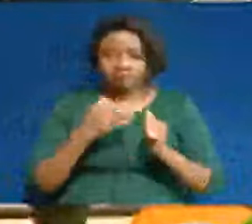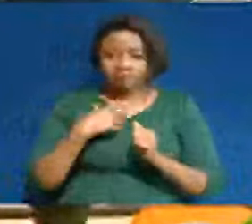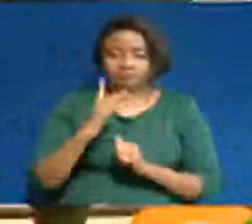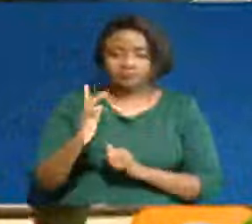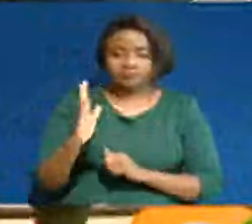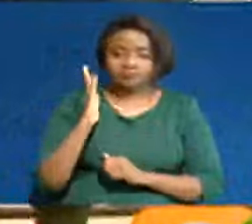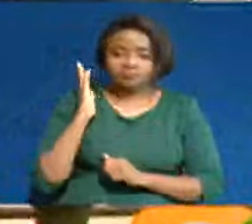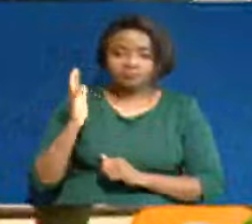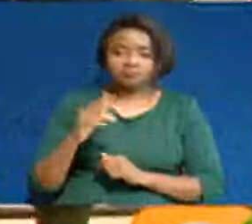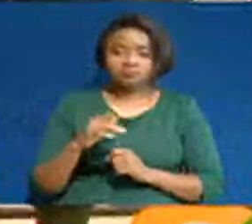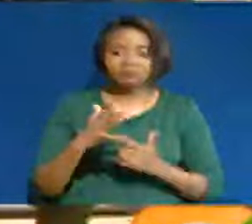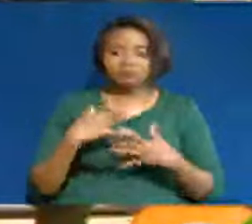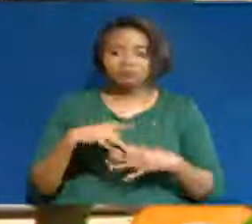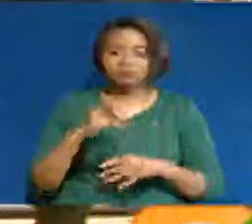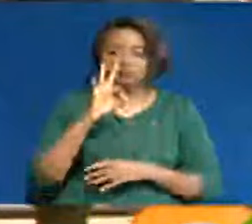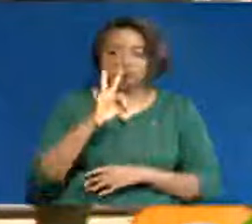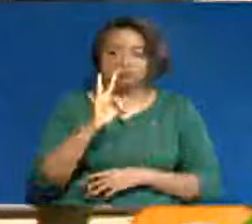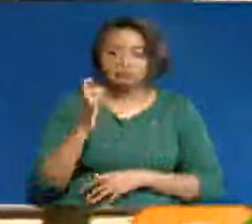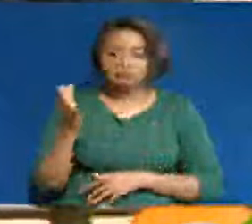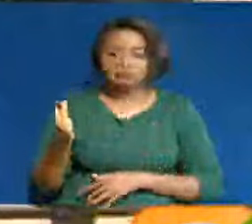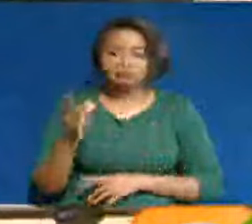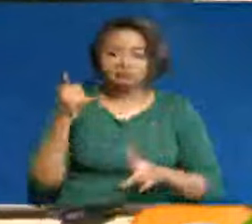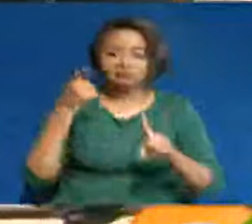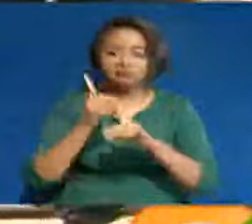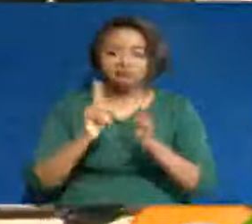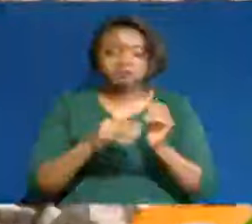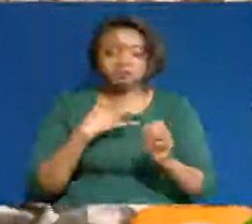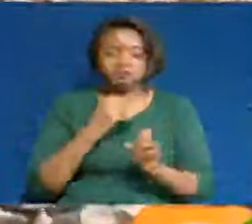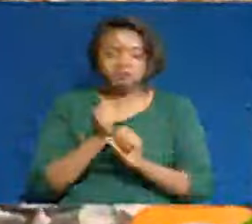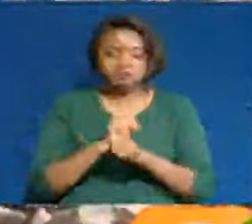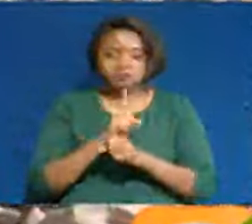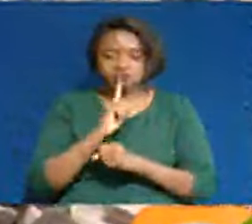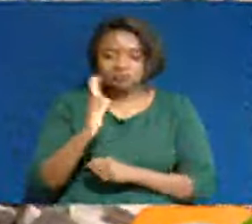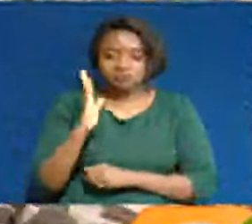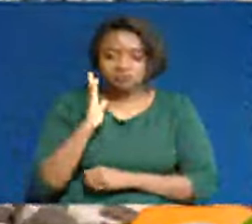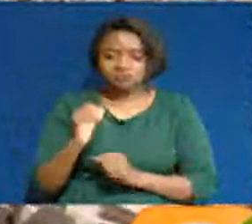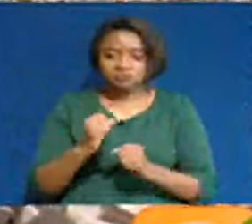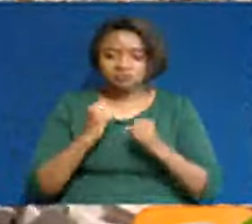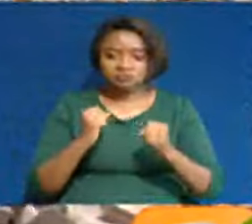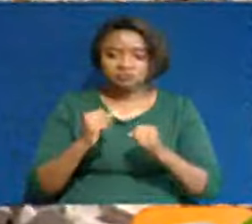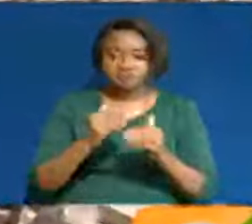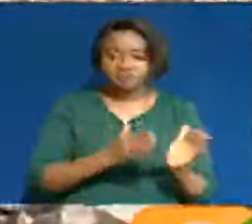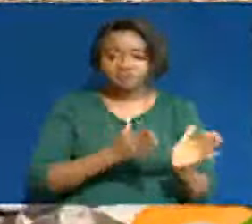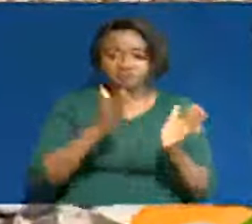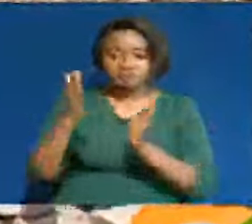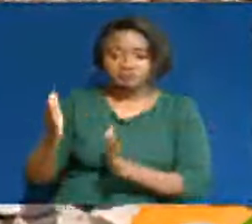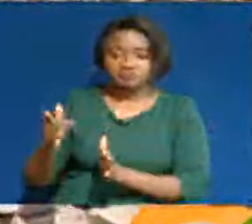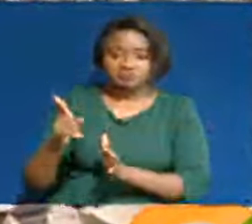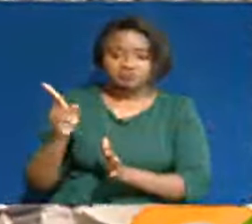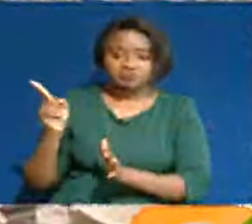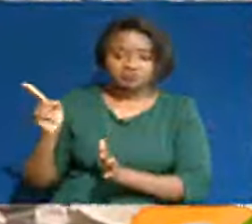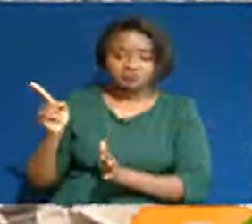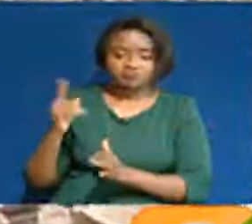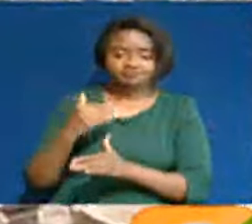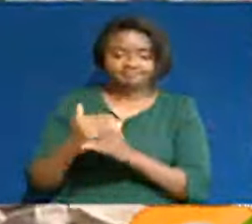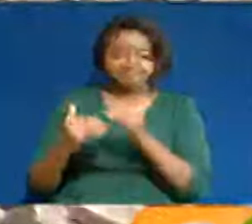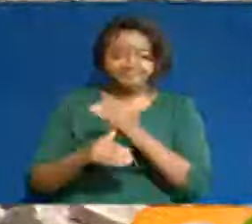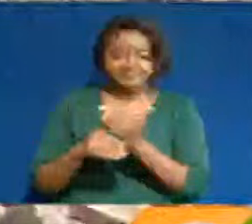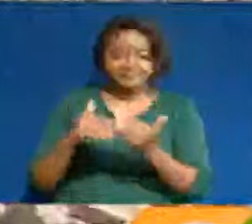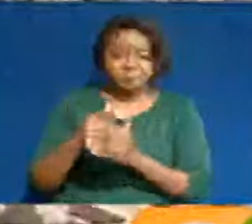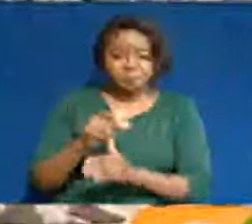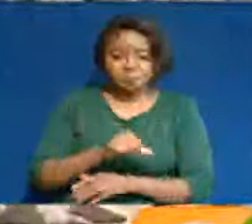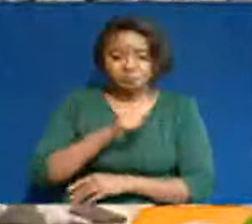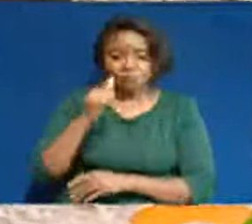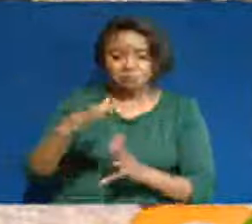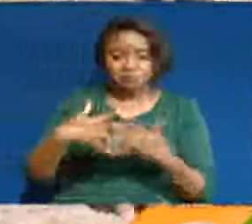been deployed to help ensure security is tight at the entrance. Next to the old gate, masons are busy at work constructing another gate,